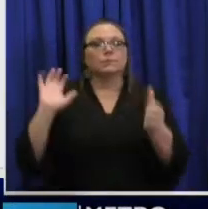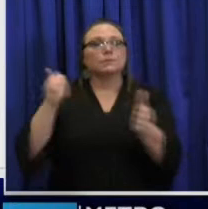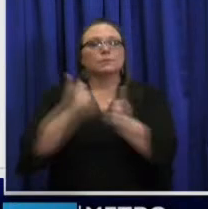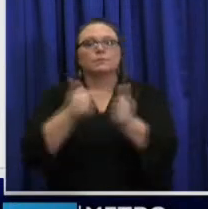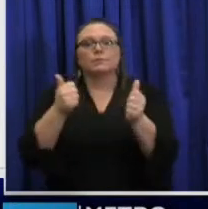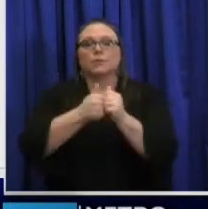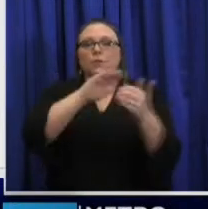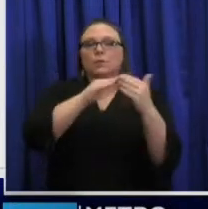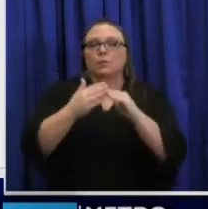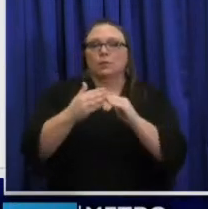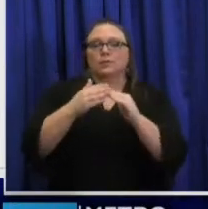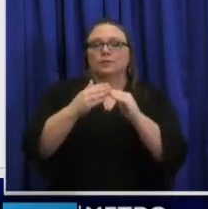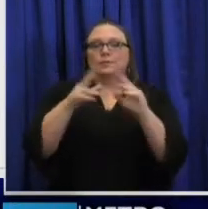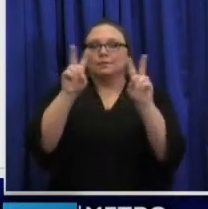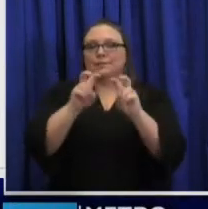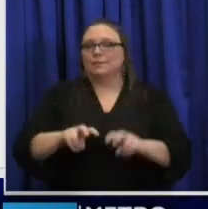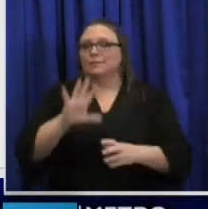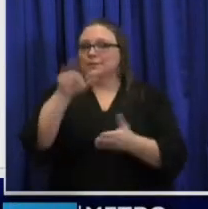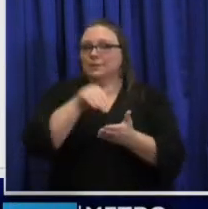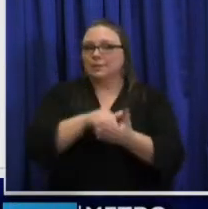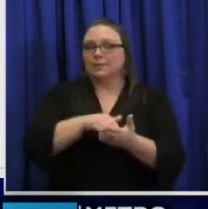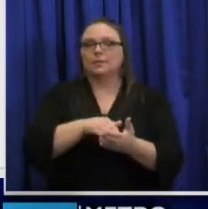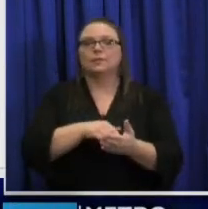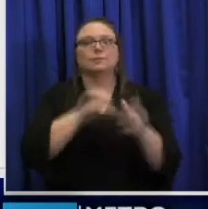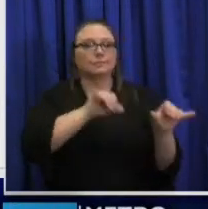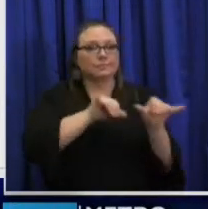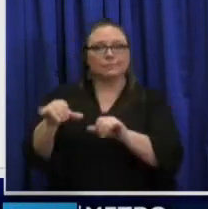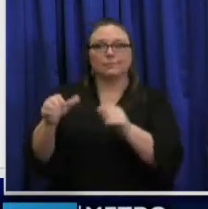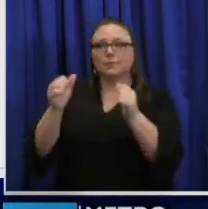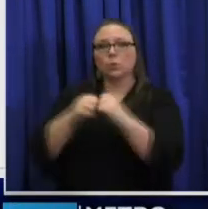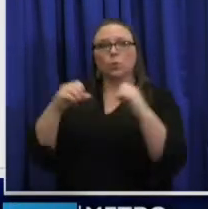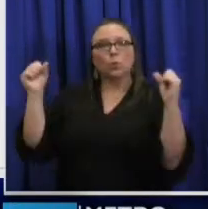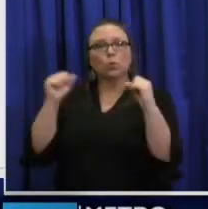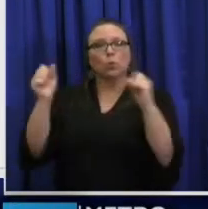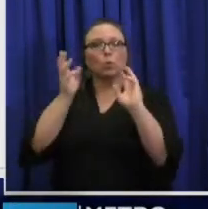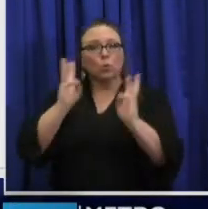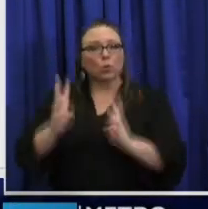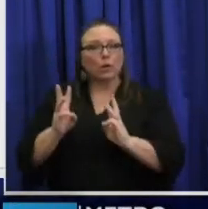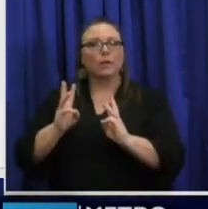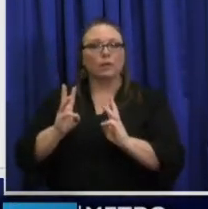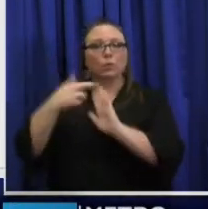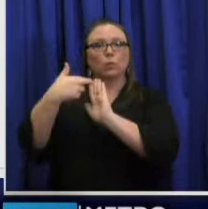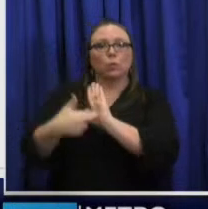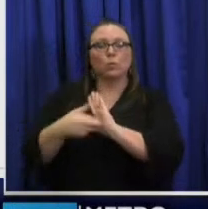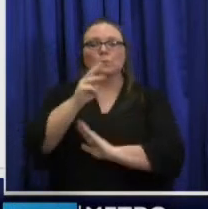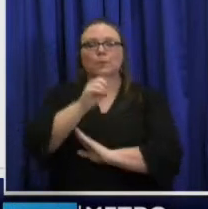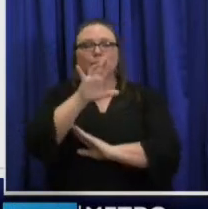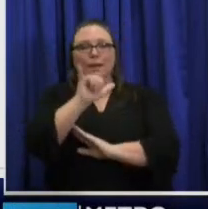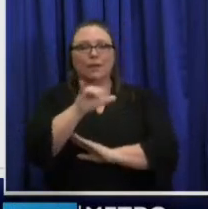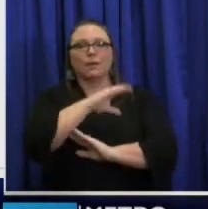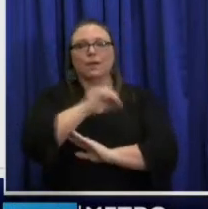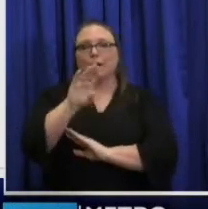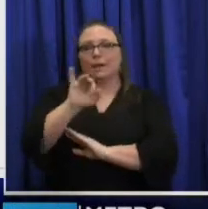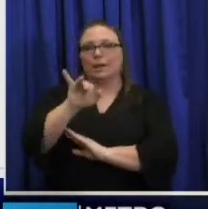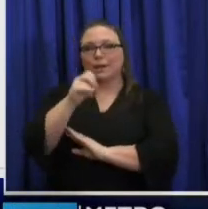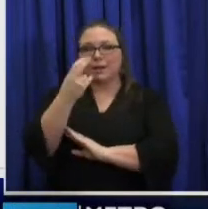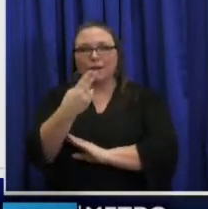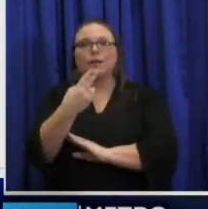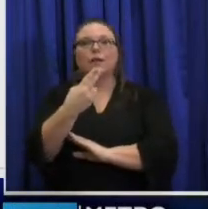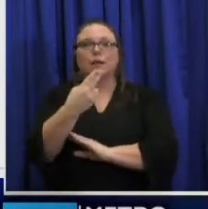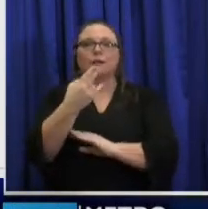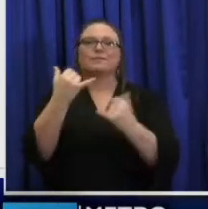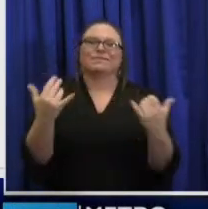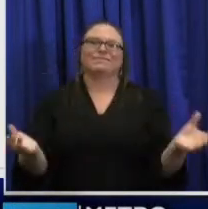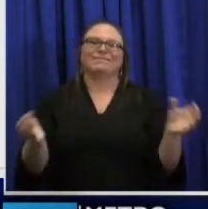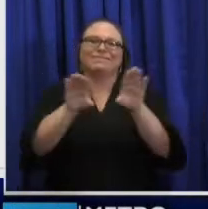community assessment centers. Consistent with our cold weather protocols, the Meharry and Antioch sites are closed today